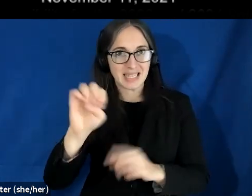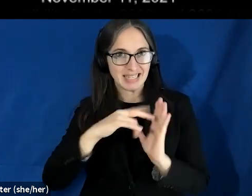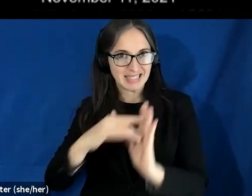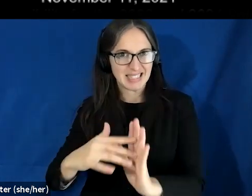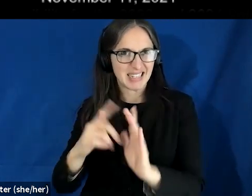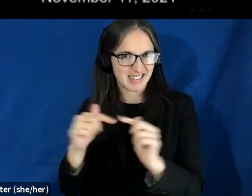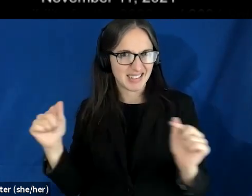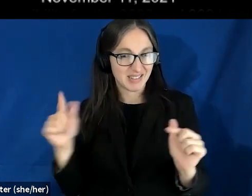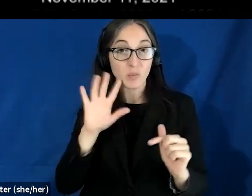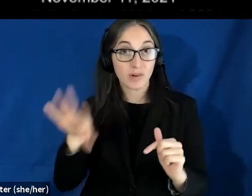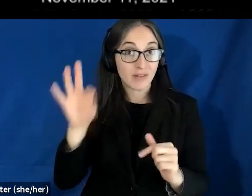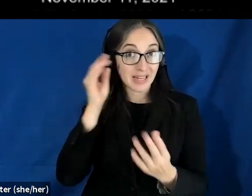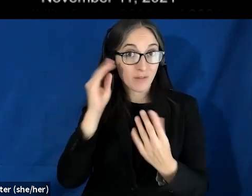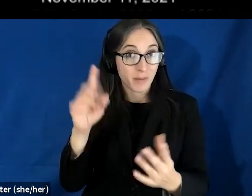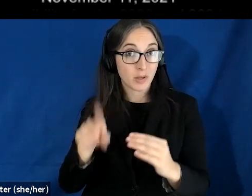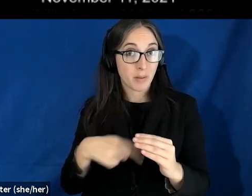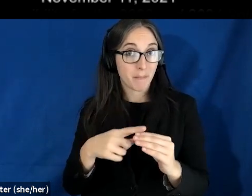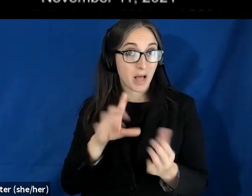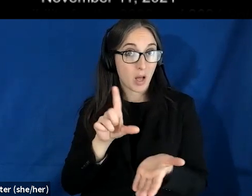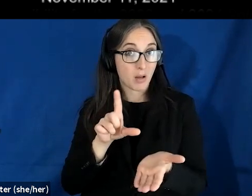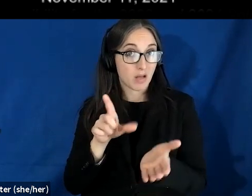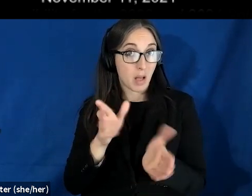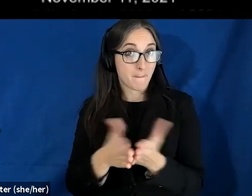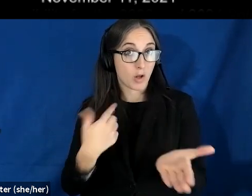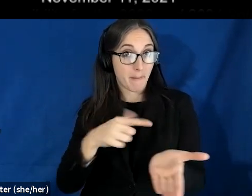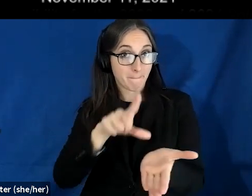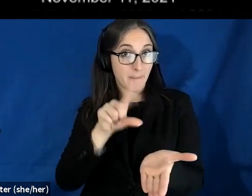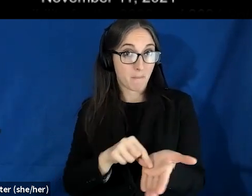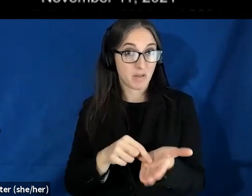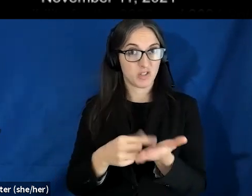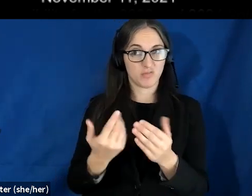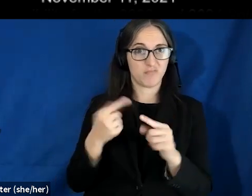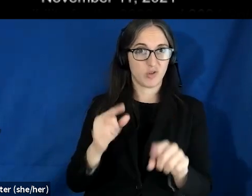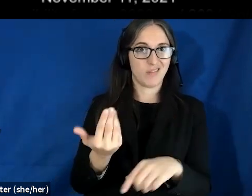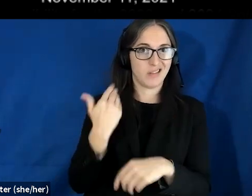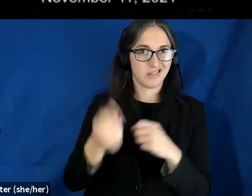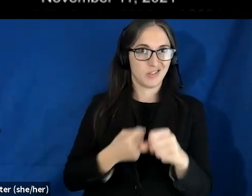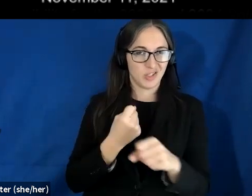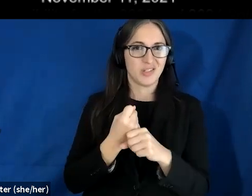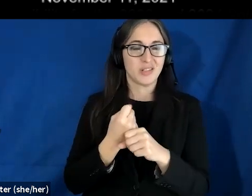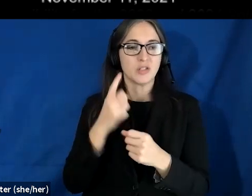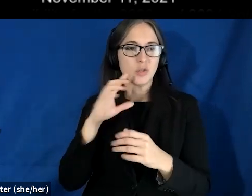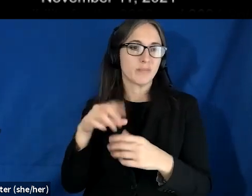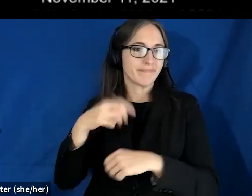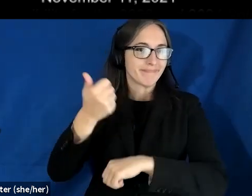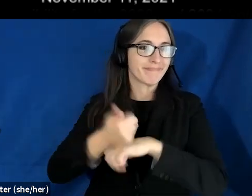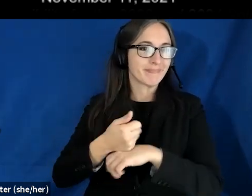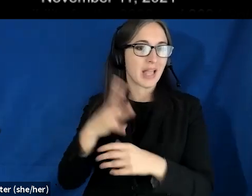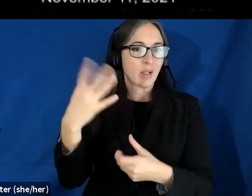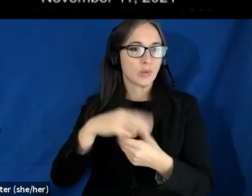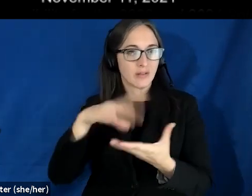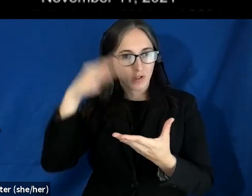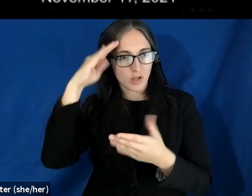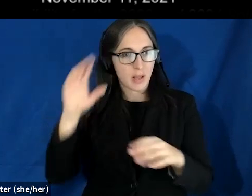information about a book that I published this last year, Creating Inclusive Learning Opportunities in Higher Education, a Universal